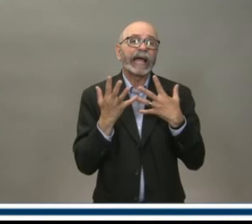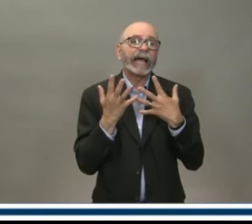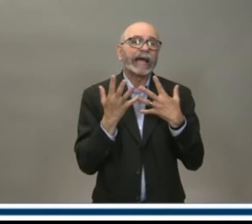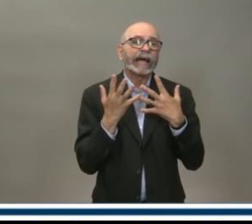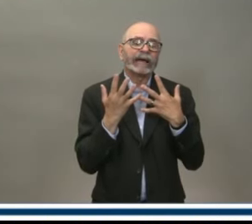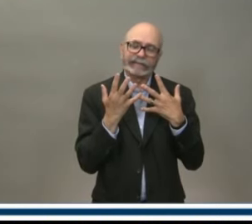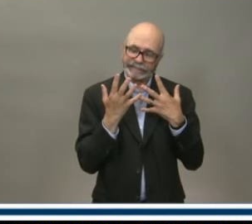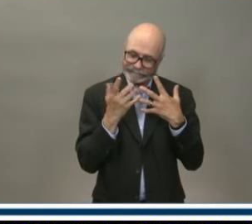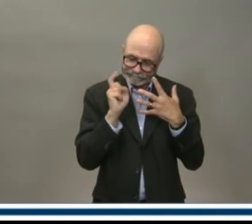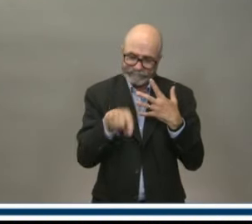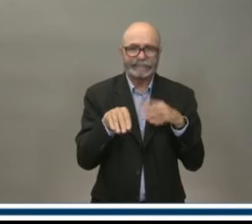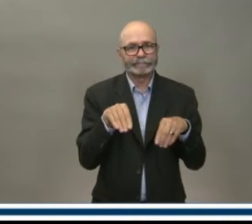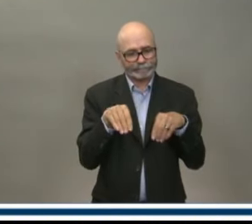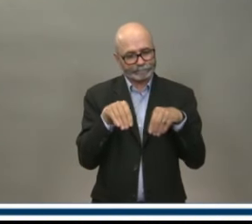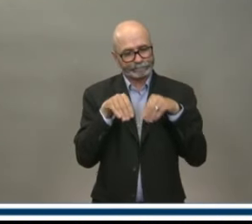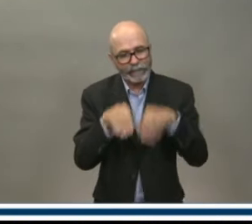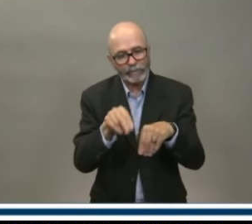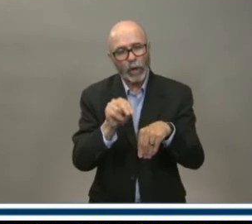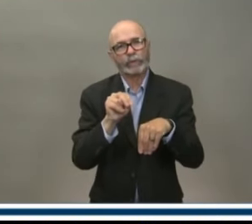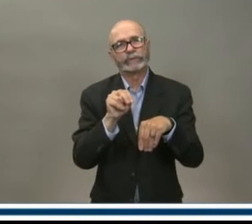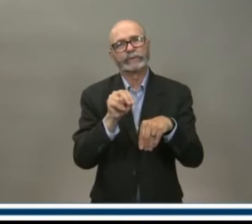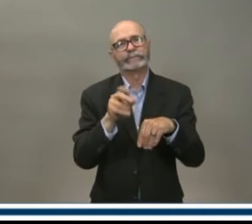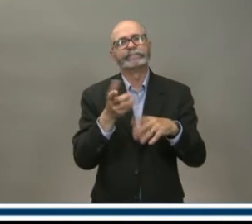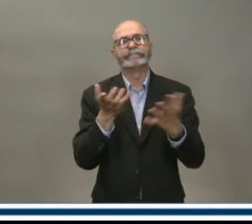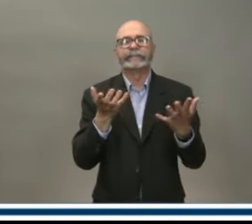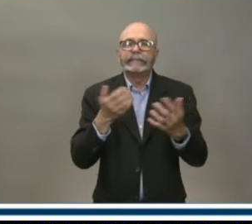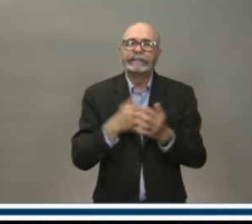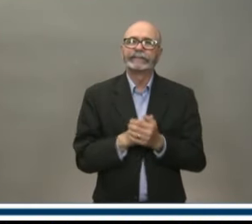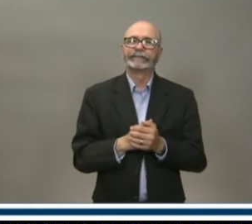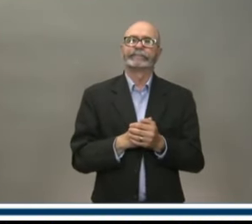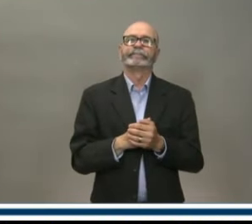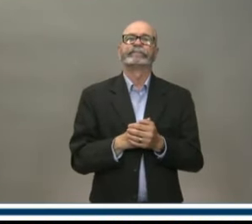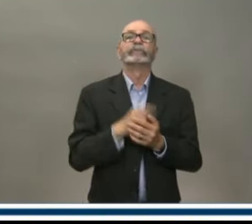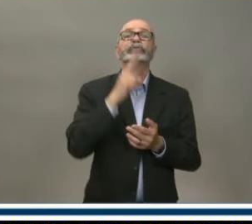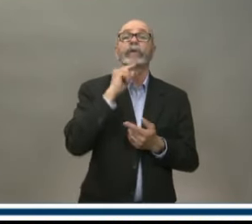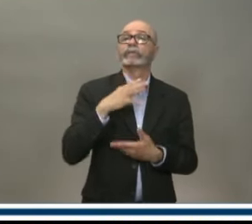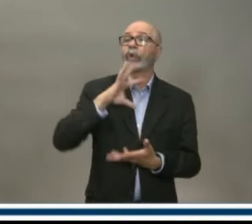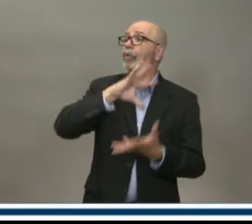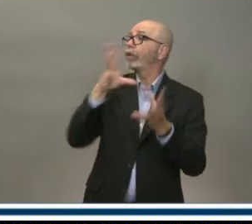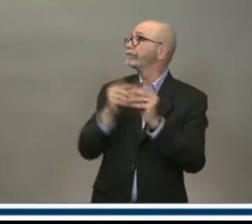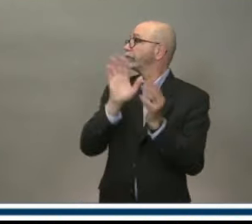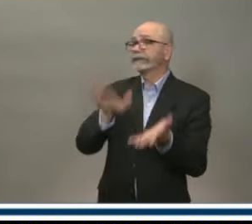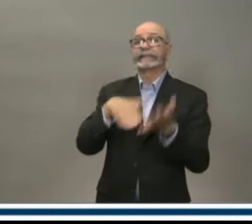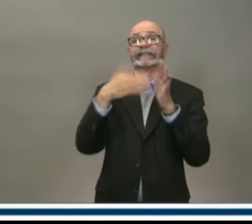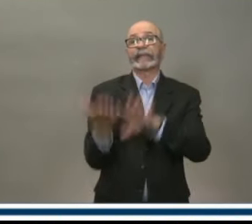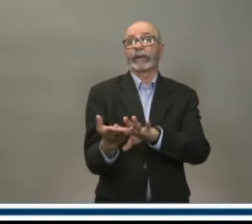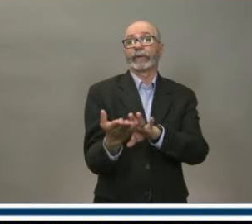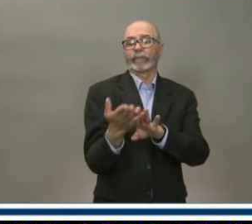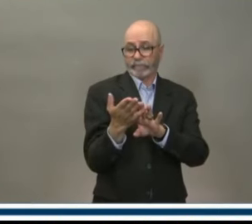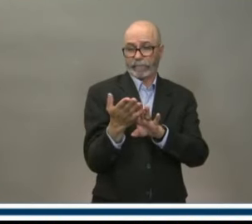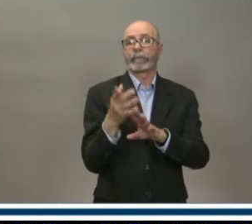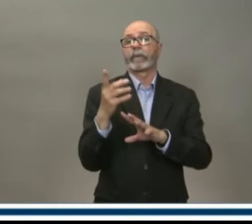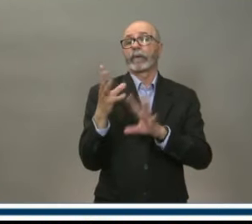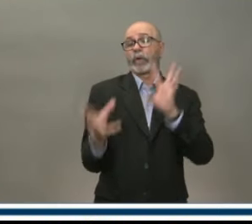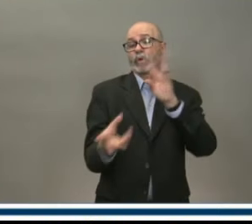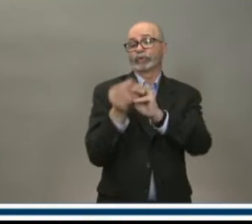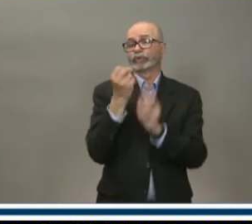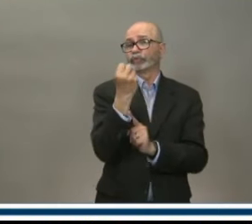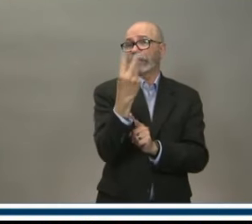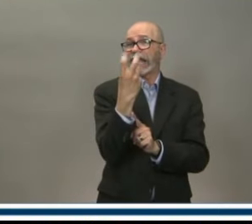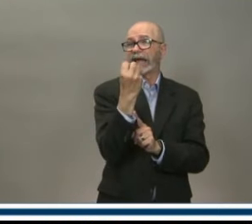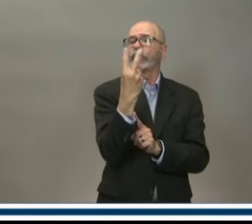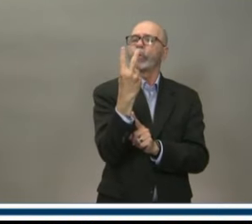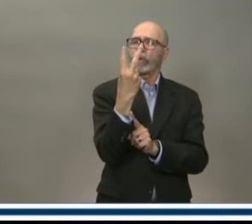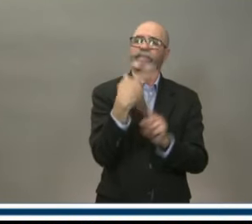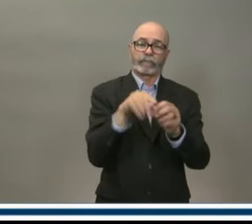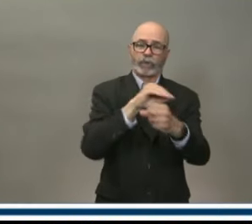now have a total of 12 Nova Scotians who have died as a result of COVID, and I think we all need to pause and just, this